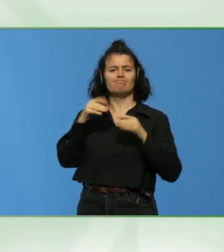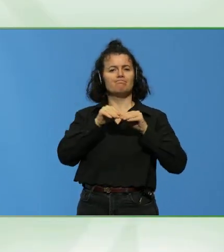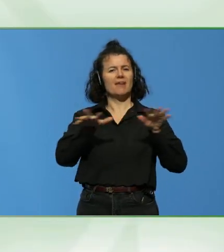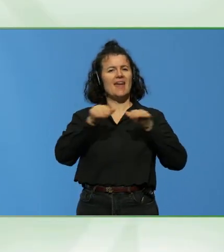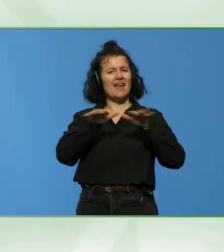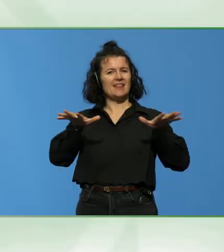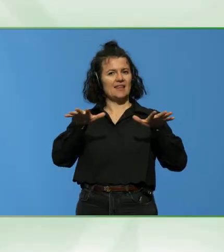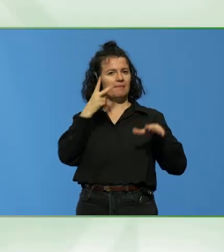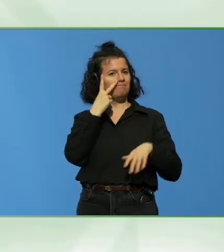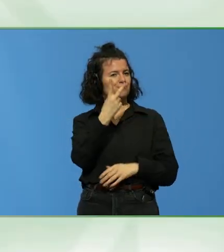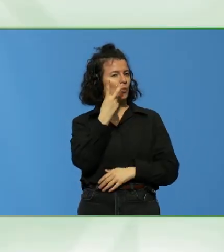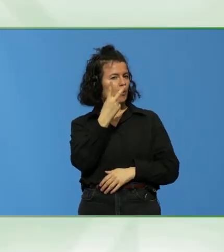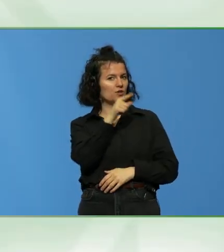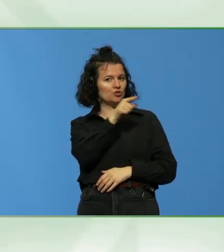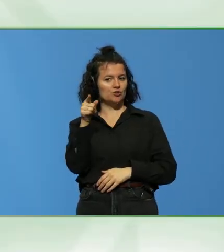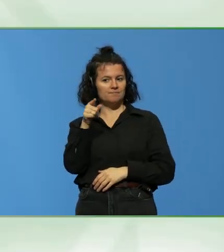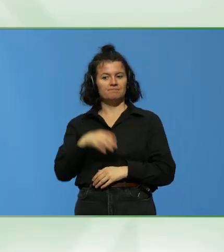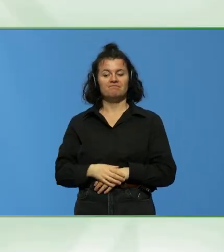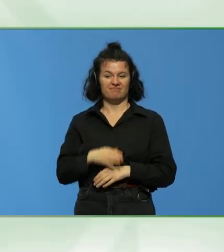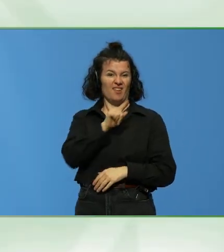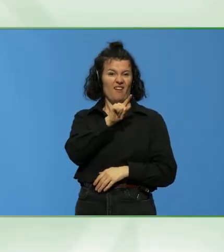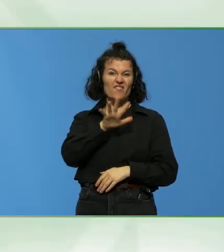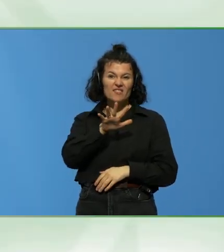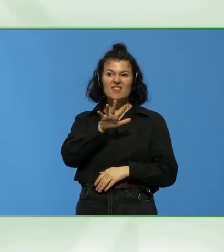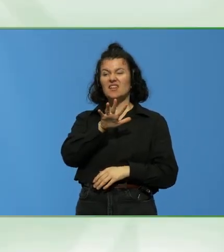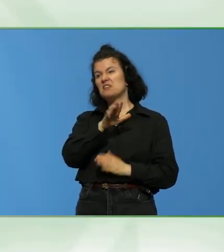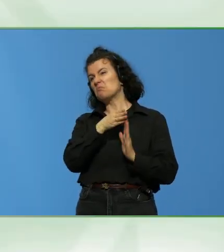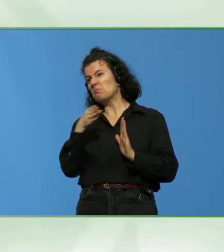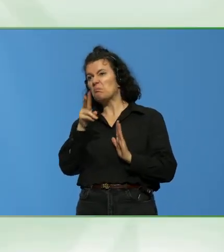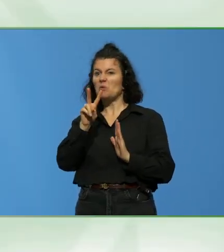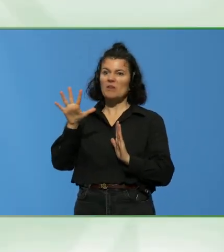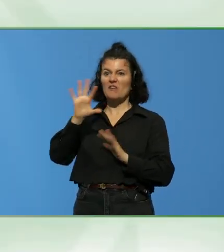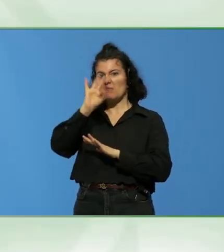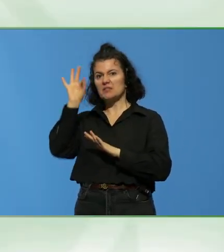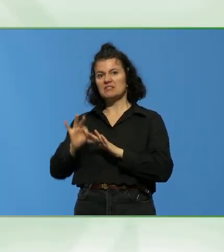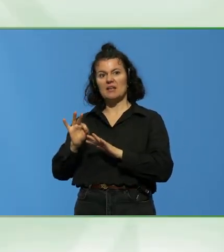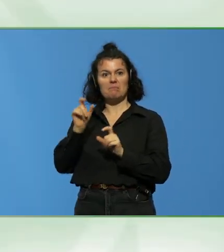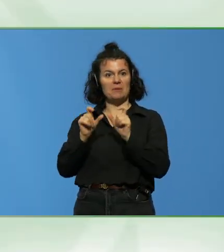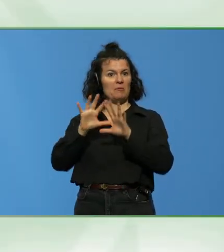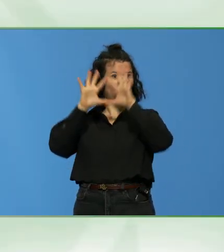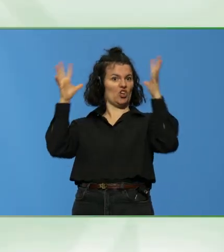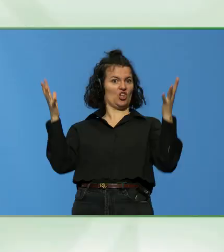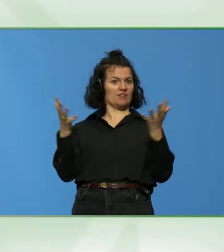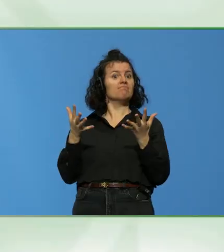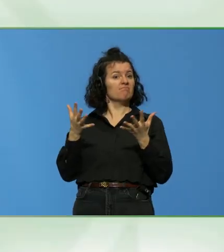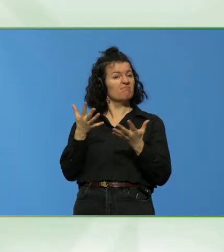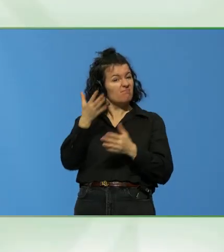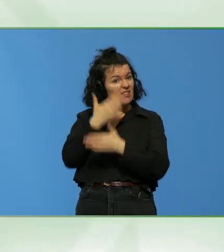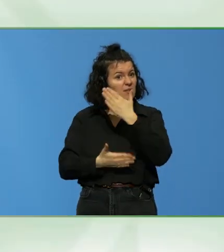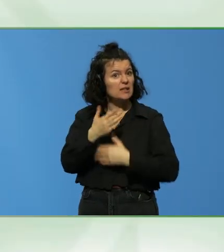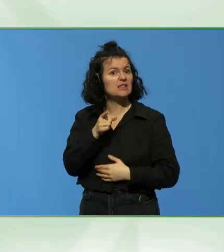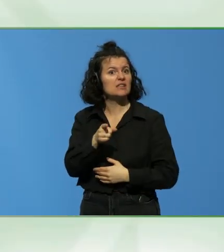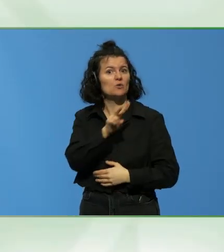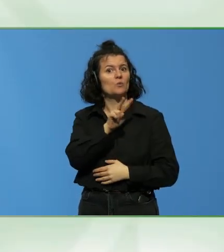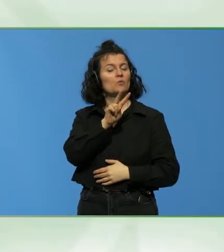statistics, 15 to 25% of the world has disability, but all those people come from families and have friends,